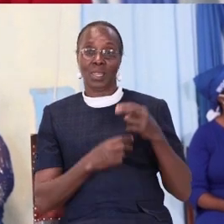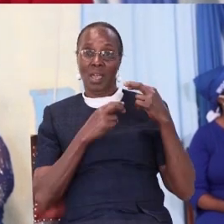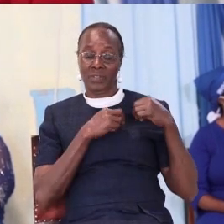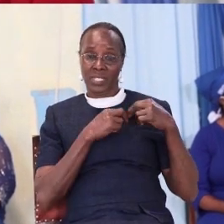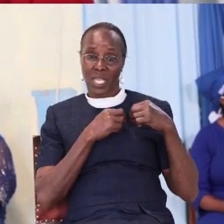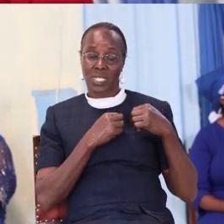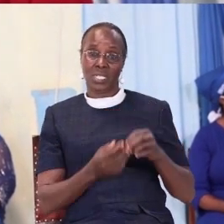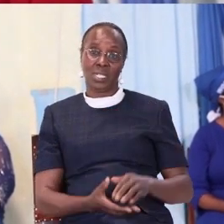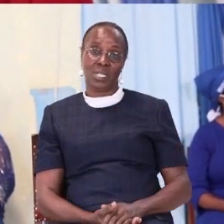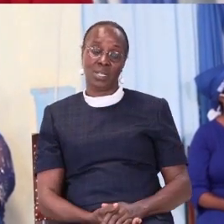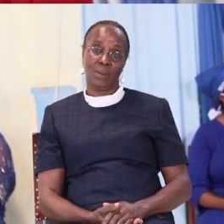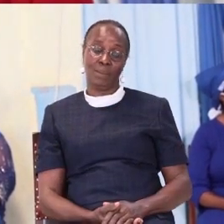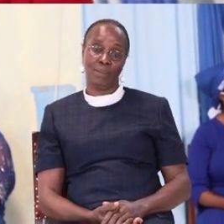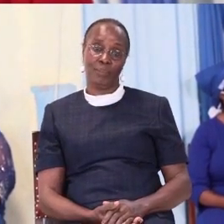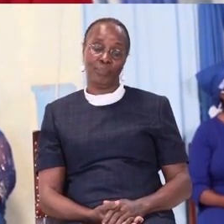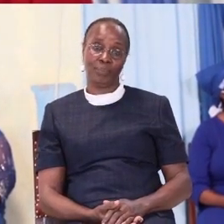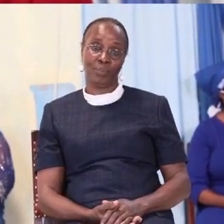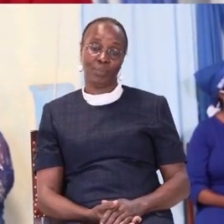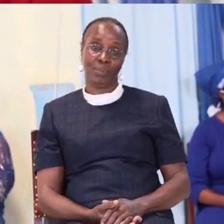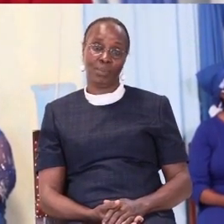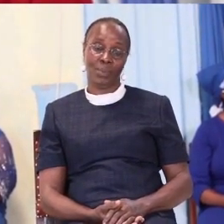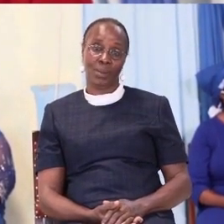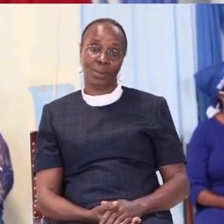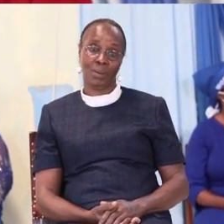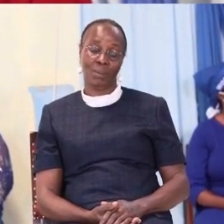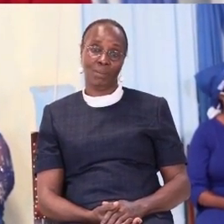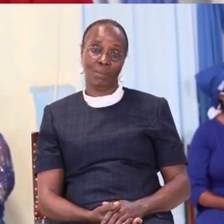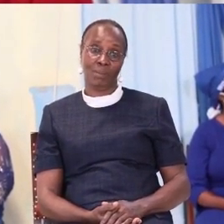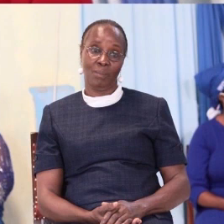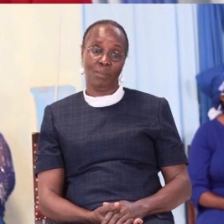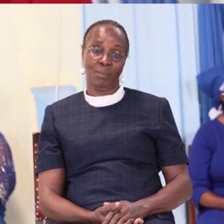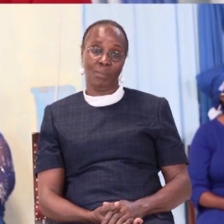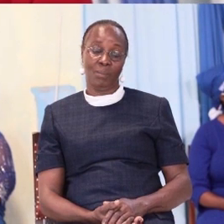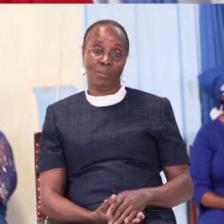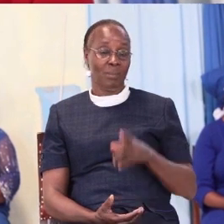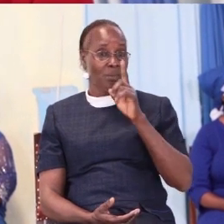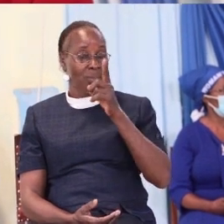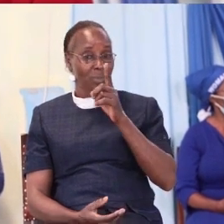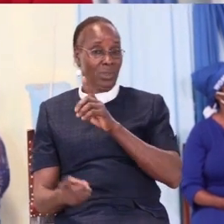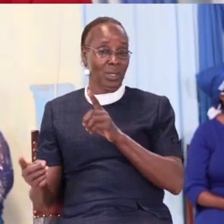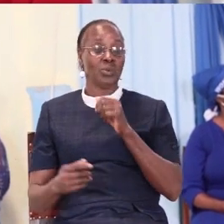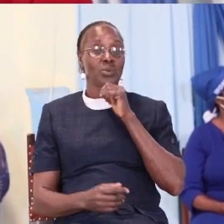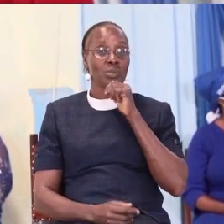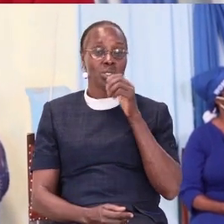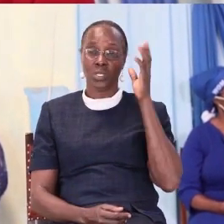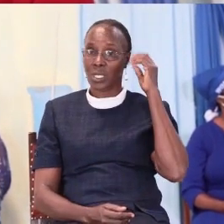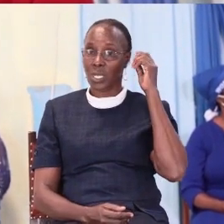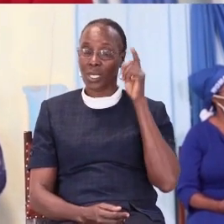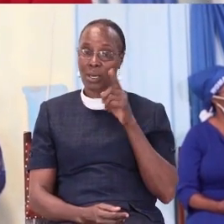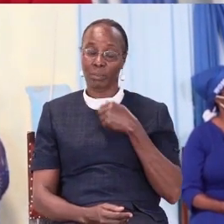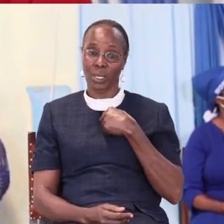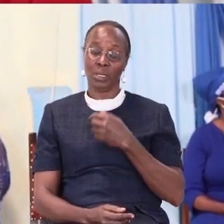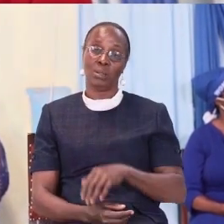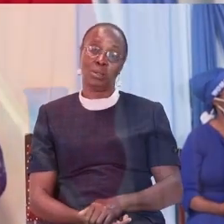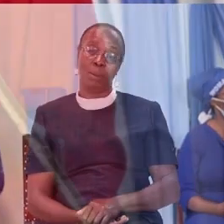already turned away from what I commanded them to do, and they have made